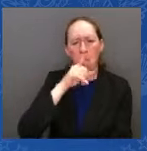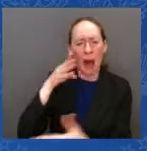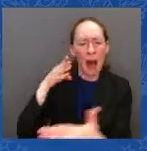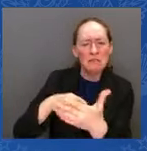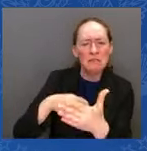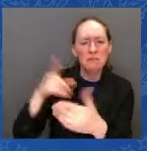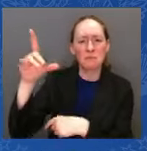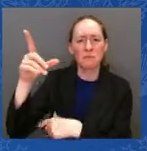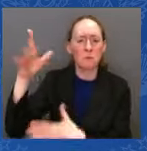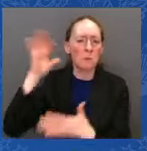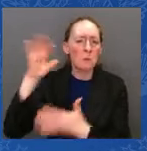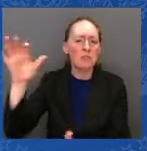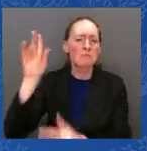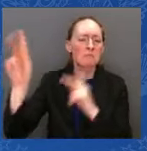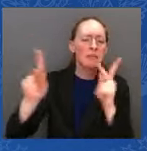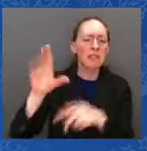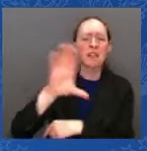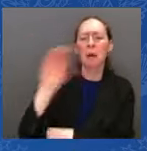No, I'm serious.